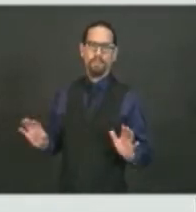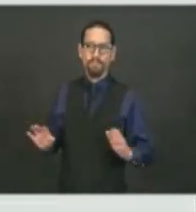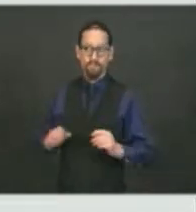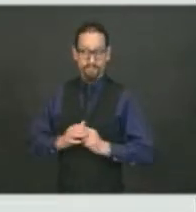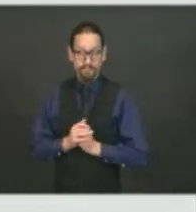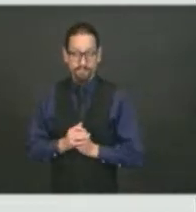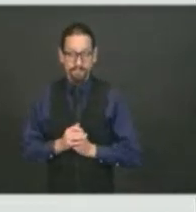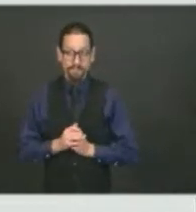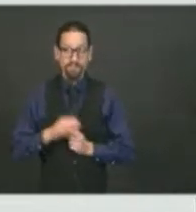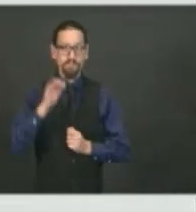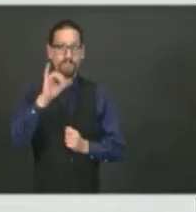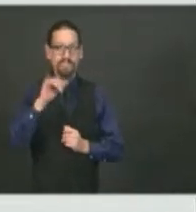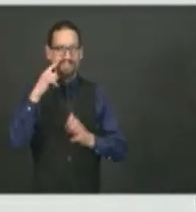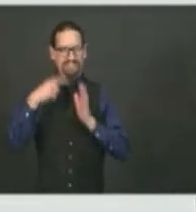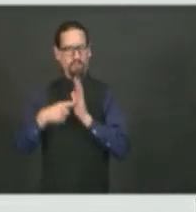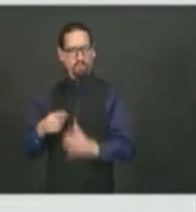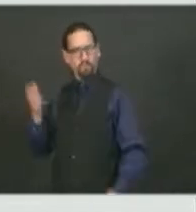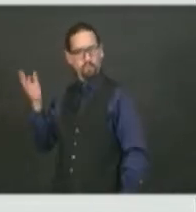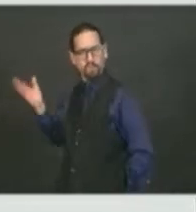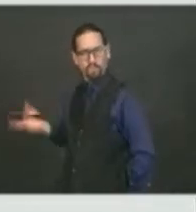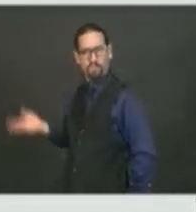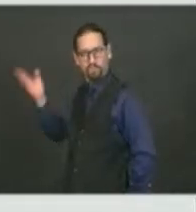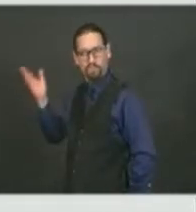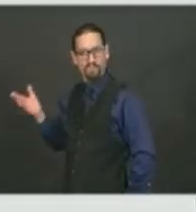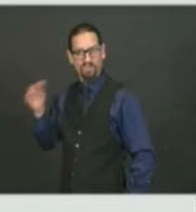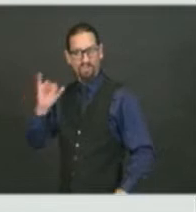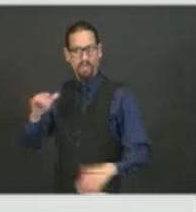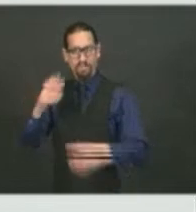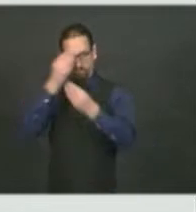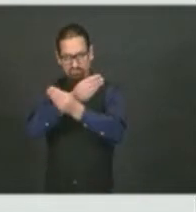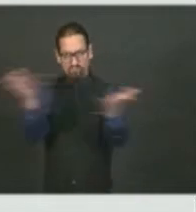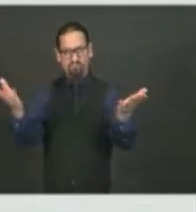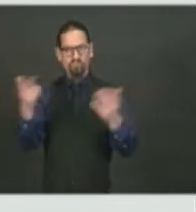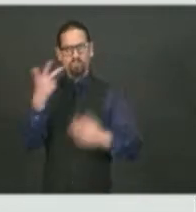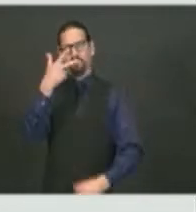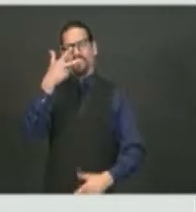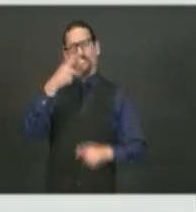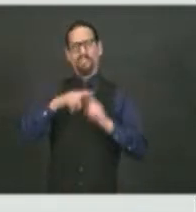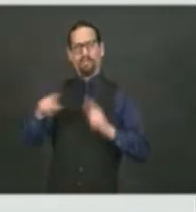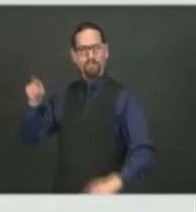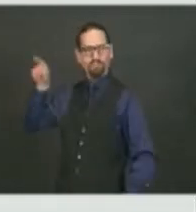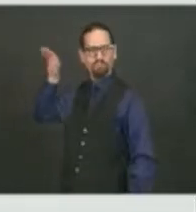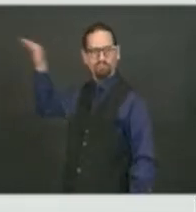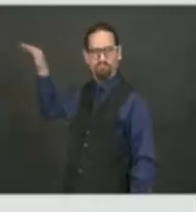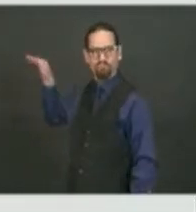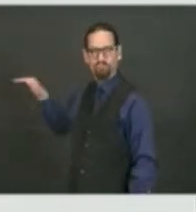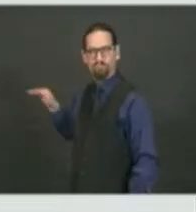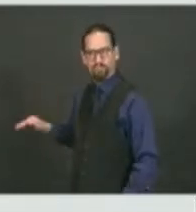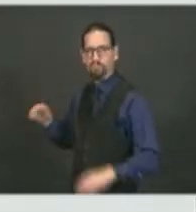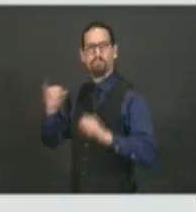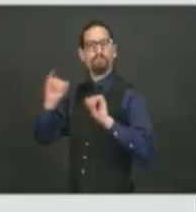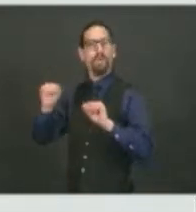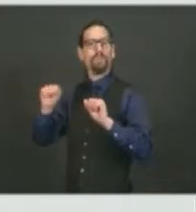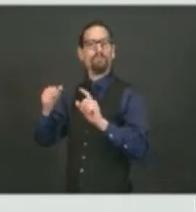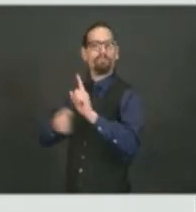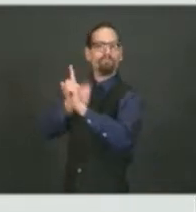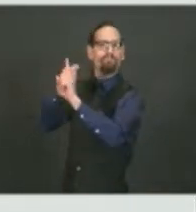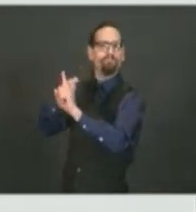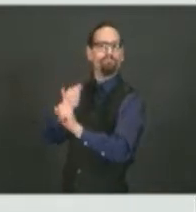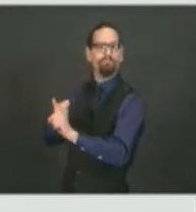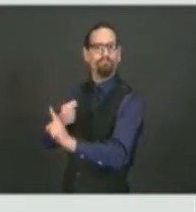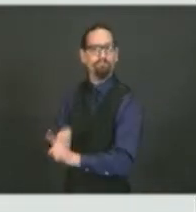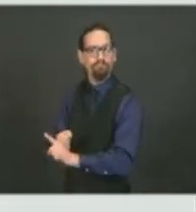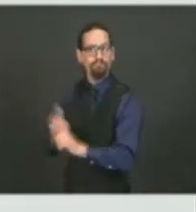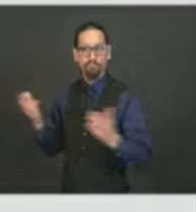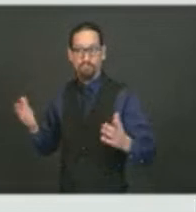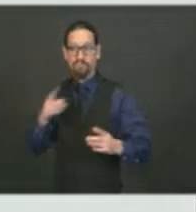you how we're thinking about it. No decision is perfect, no decision is easy, but we don't want to overwhelm our hospitals. We